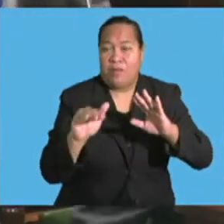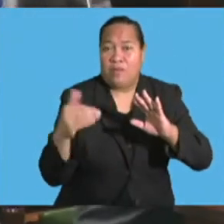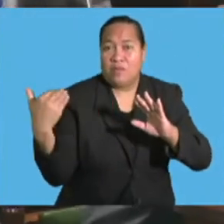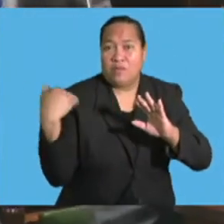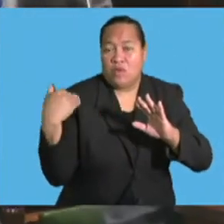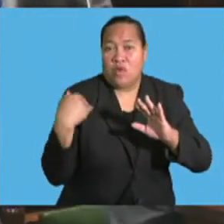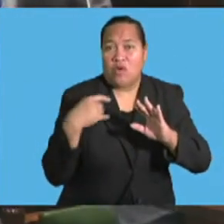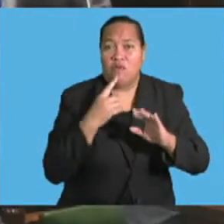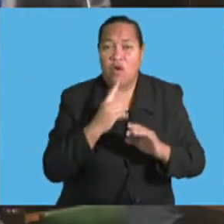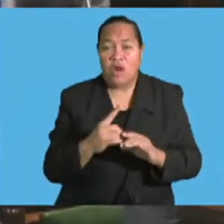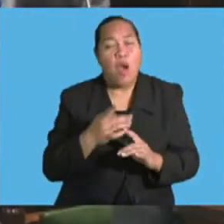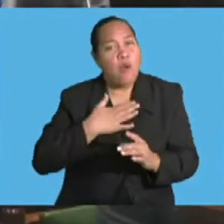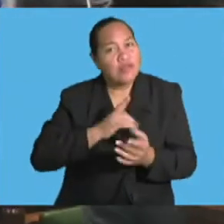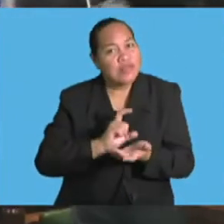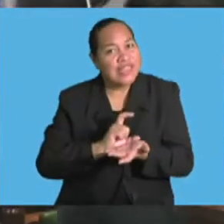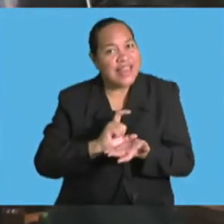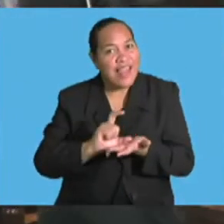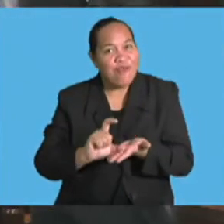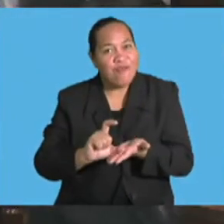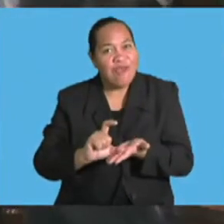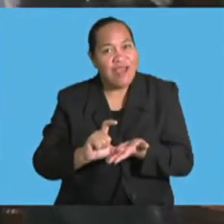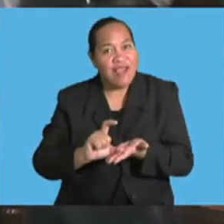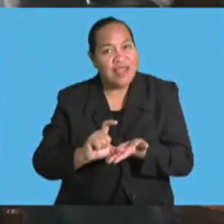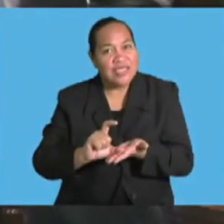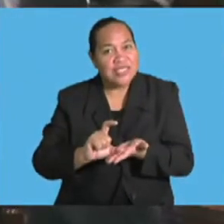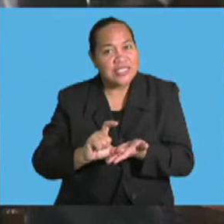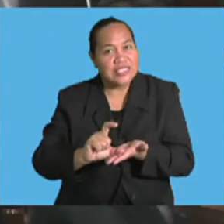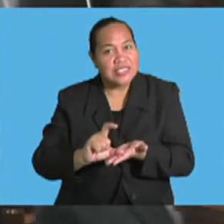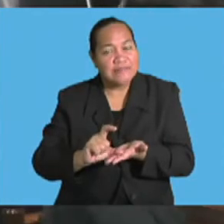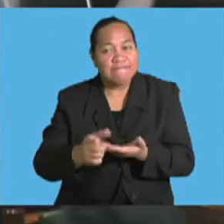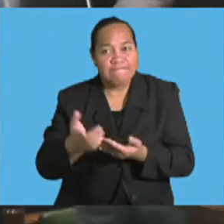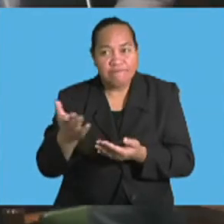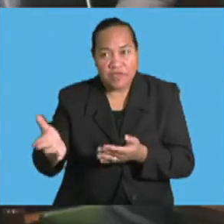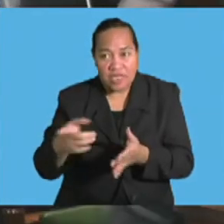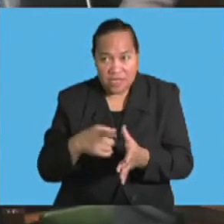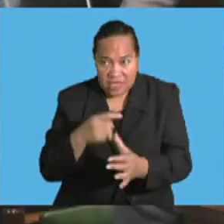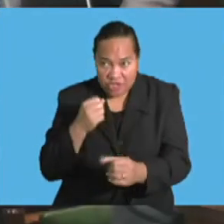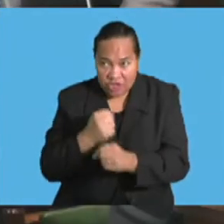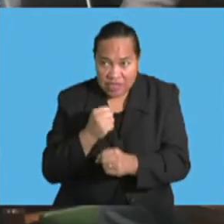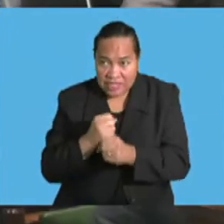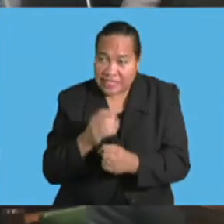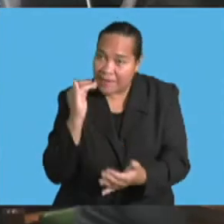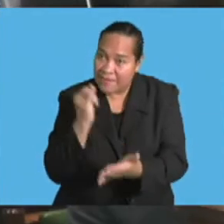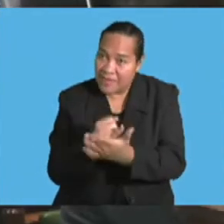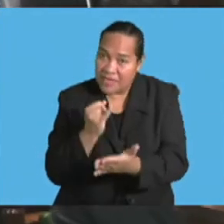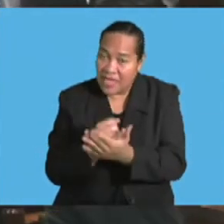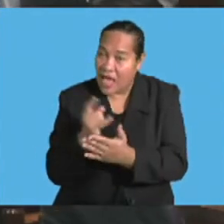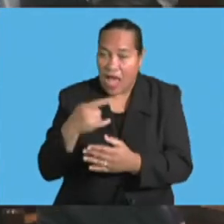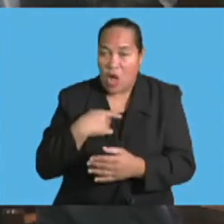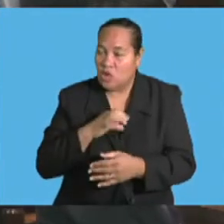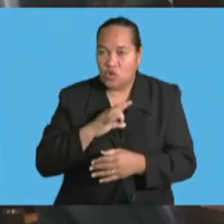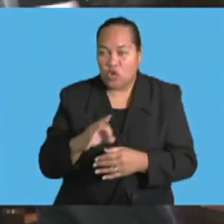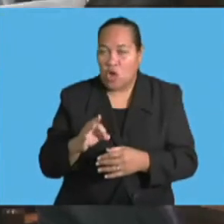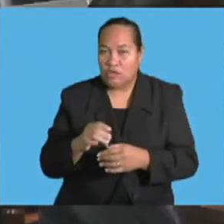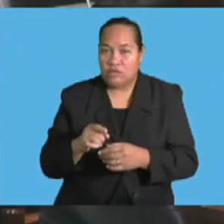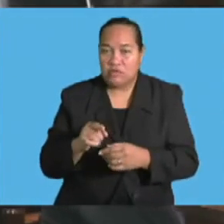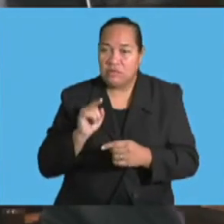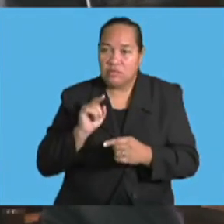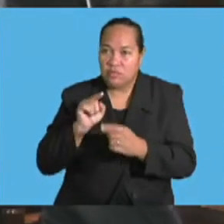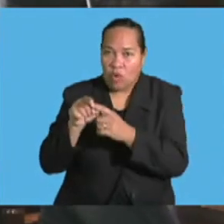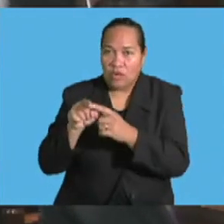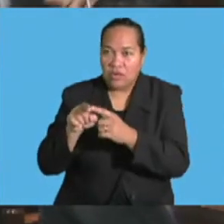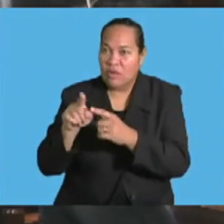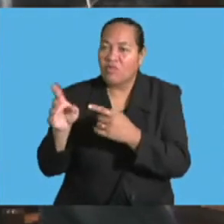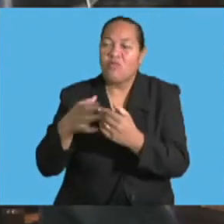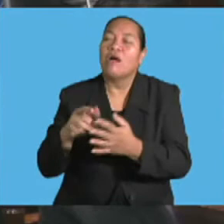Mr. Speaker, I'd like to clarify. The Honourable Attorney General is mistaken. I was not referring to whatever